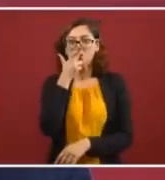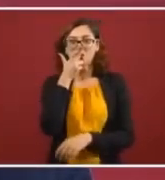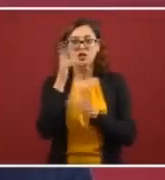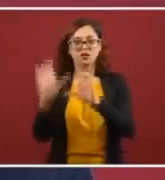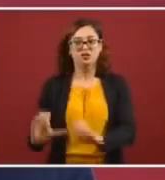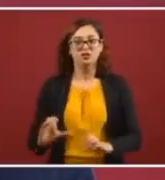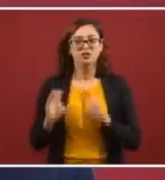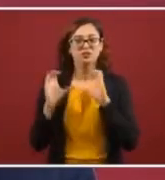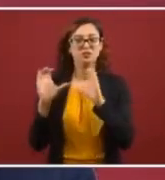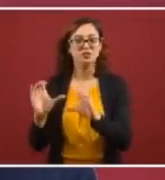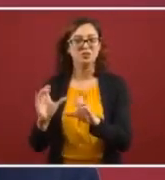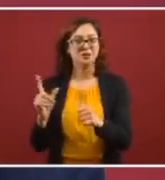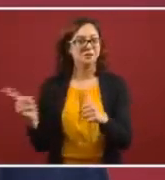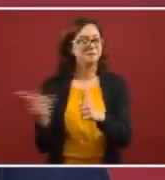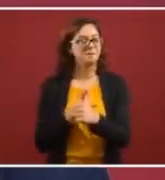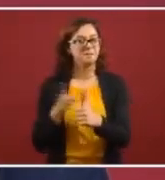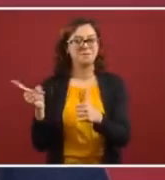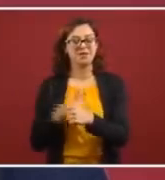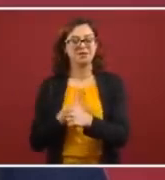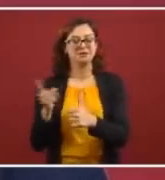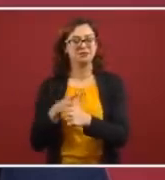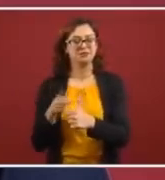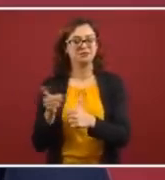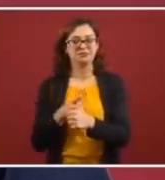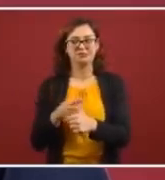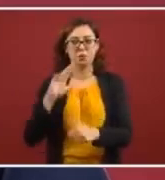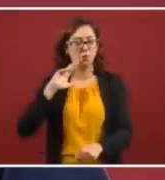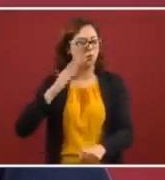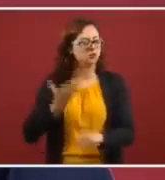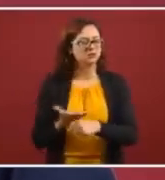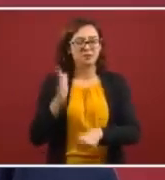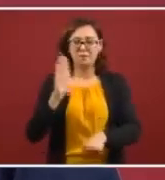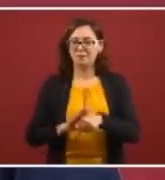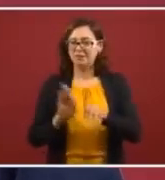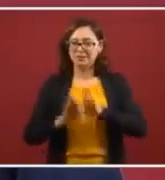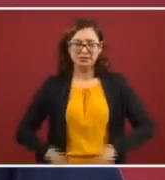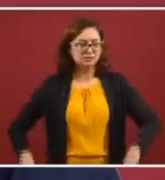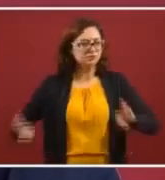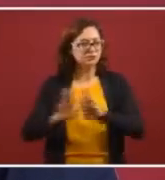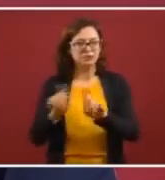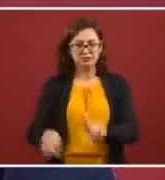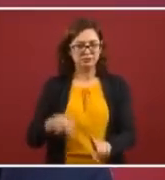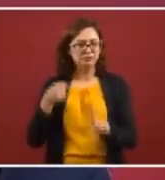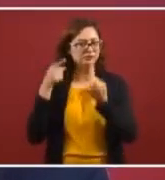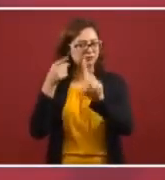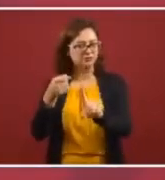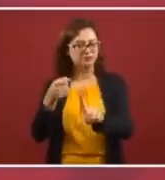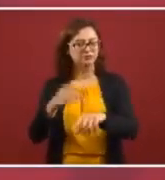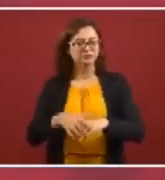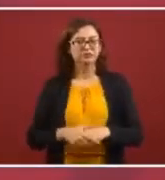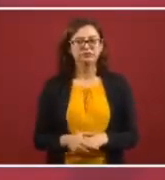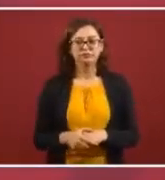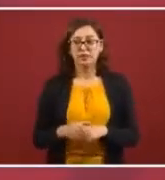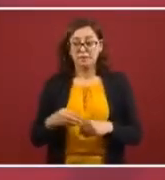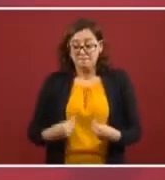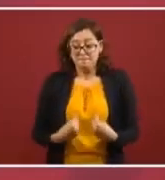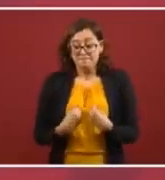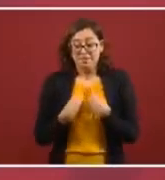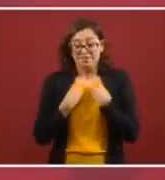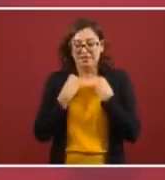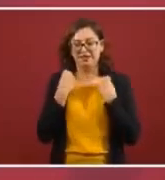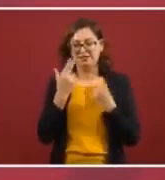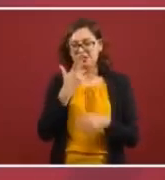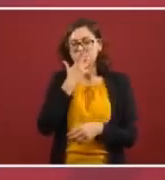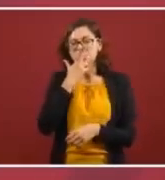you need to take care of the people's lives more than anything. That is the main purpose of